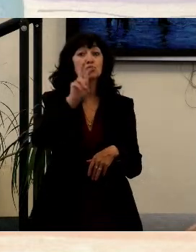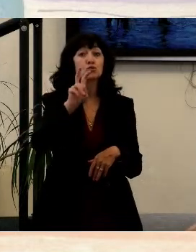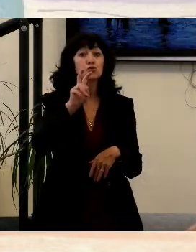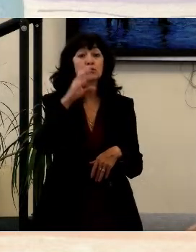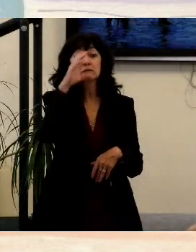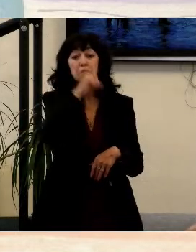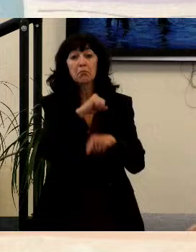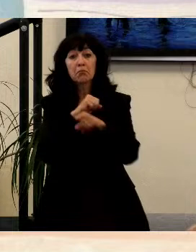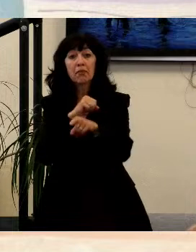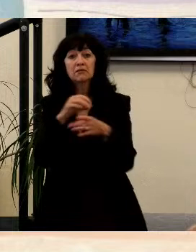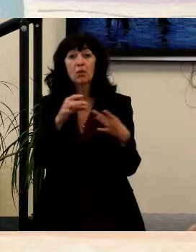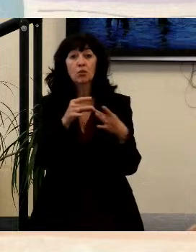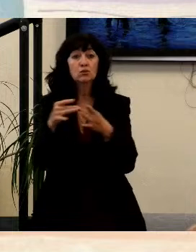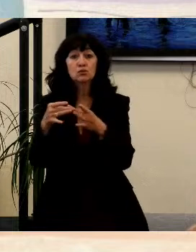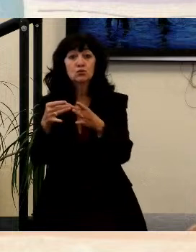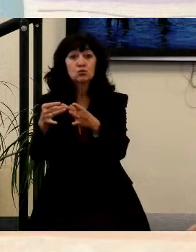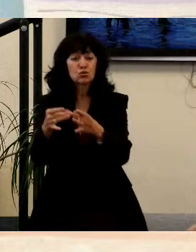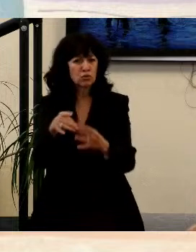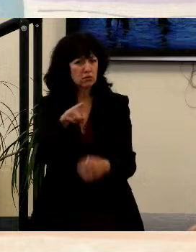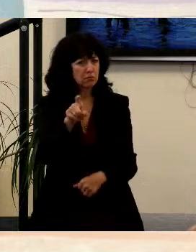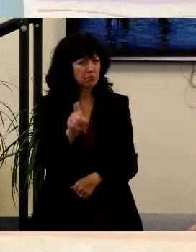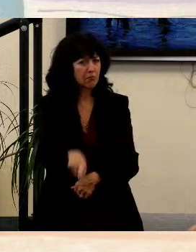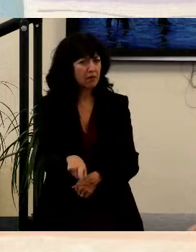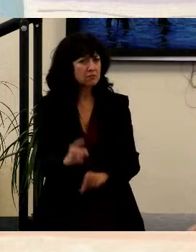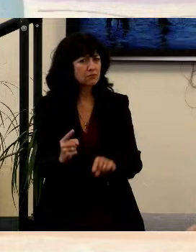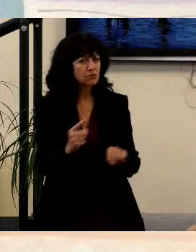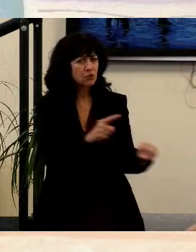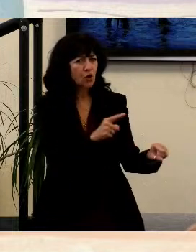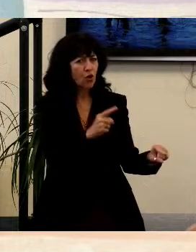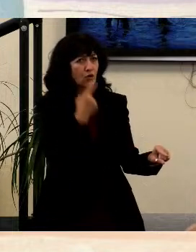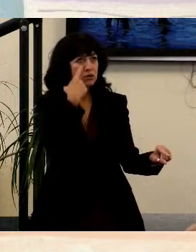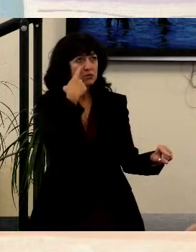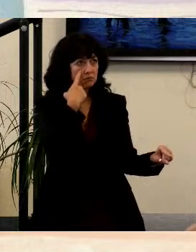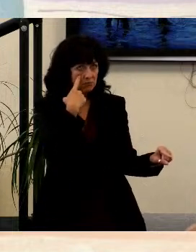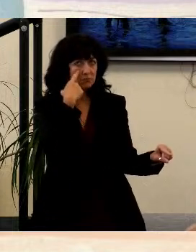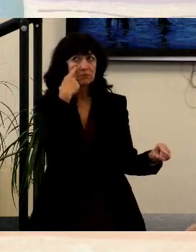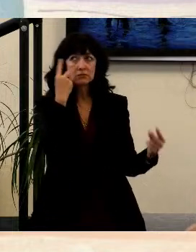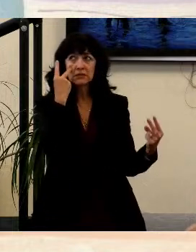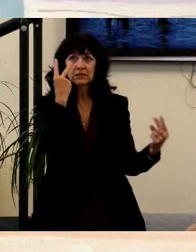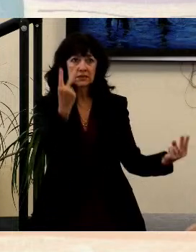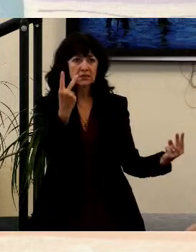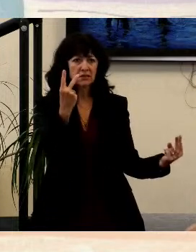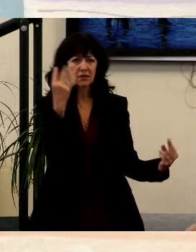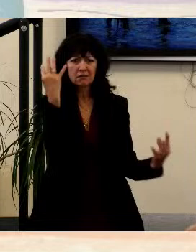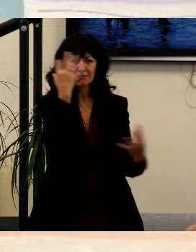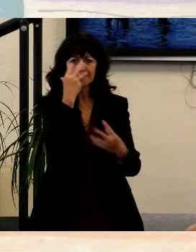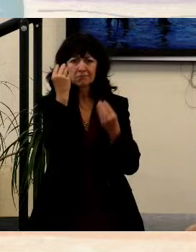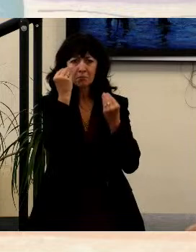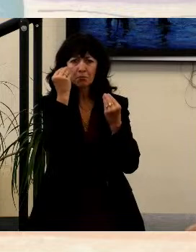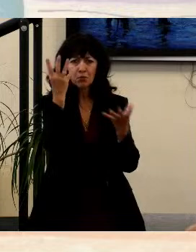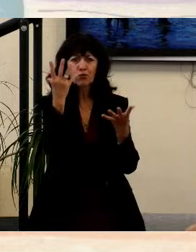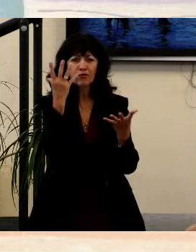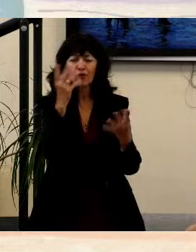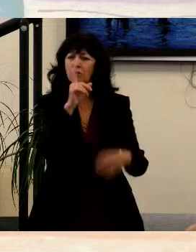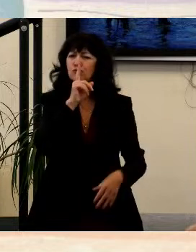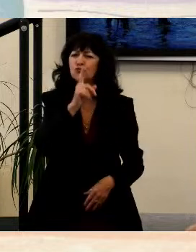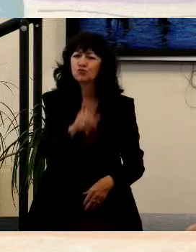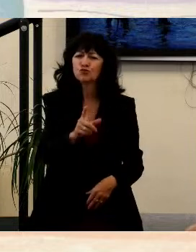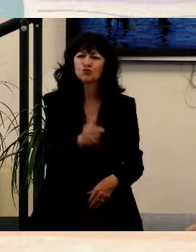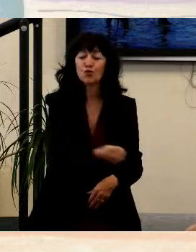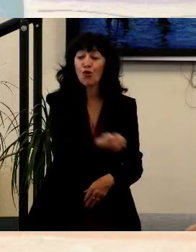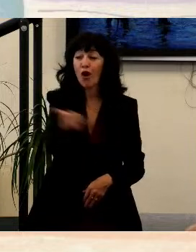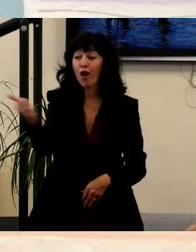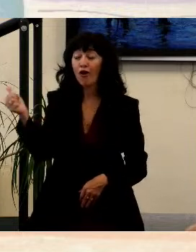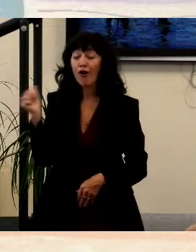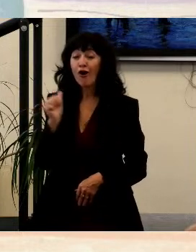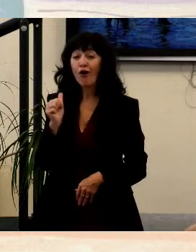visit from Tracey and the team. And I'm sure that all the libraries across the state are going to have that